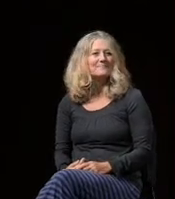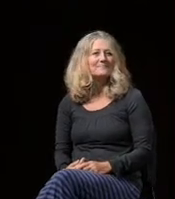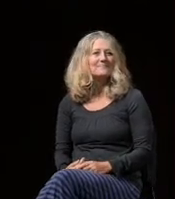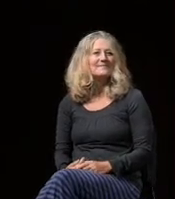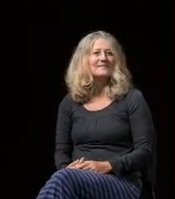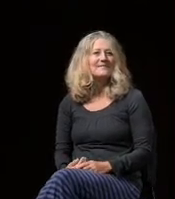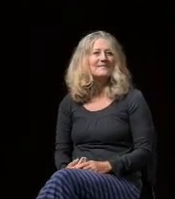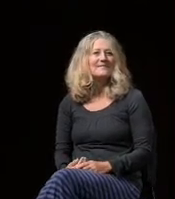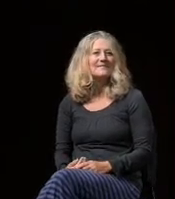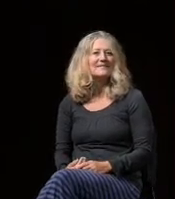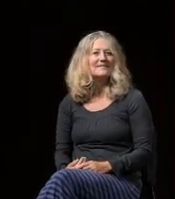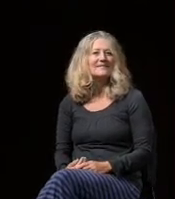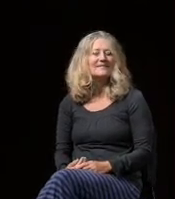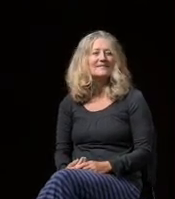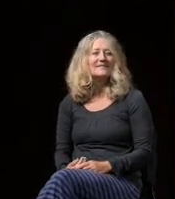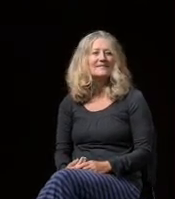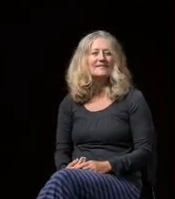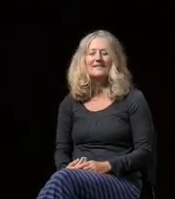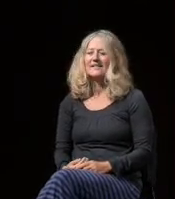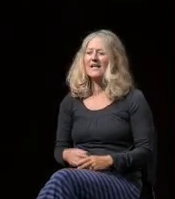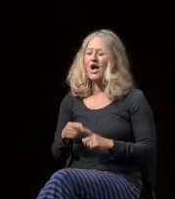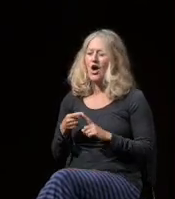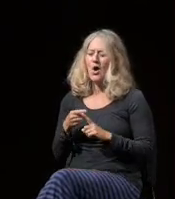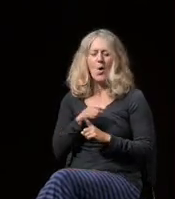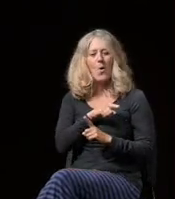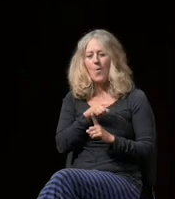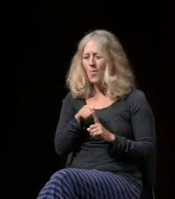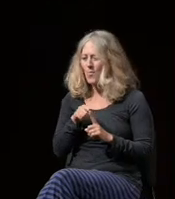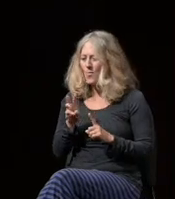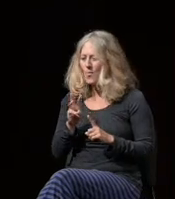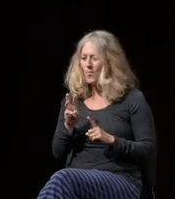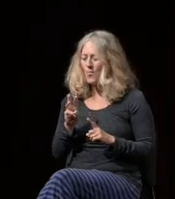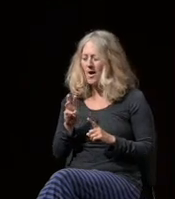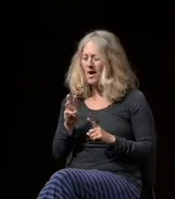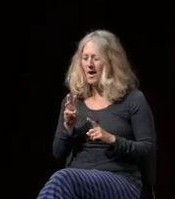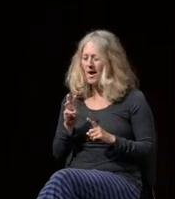Okay, let's see, where was I? In order to,